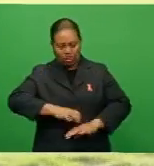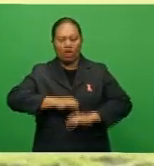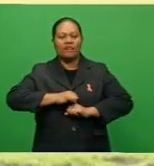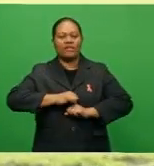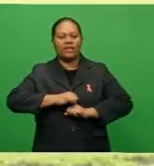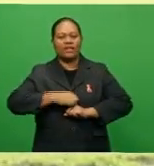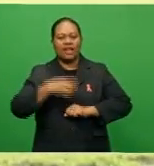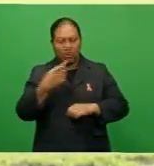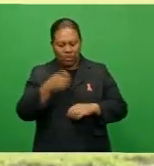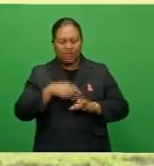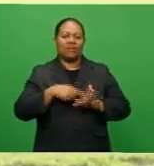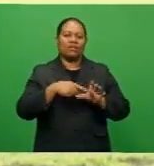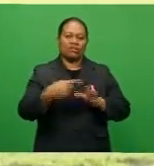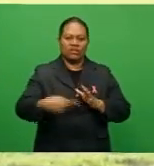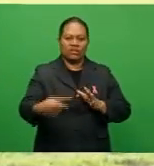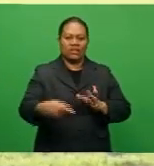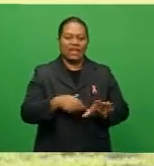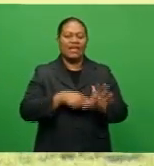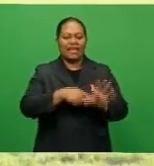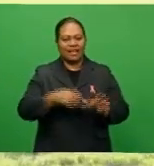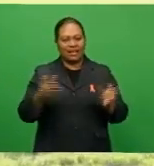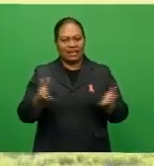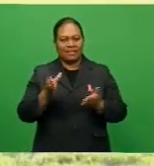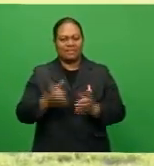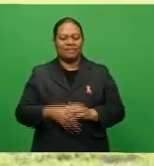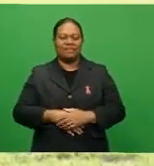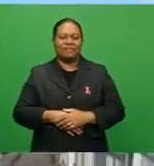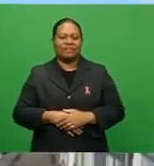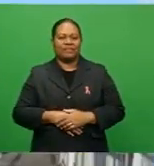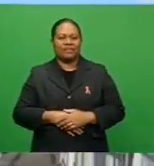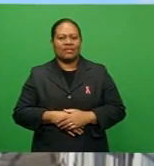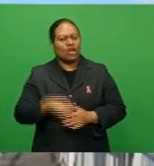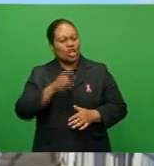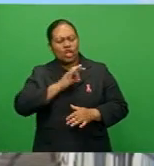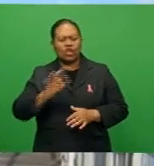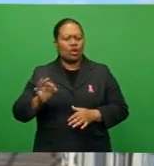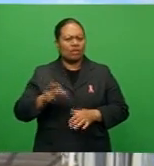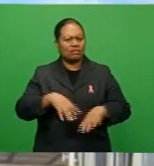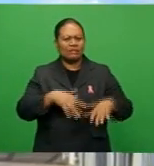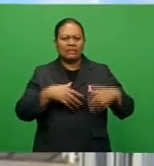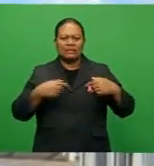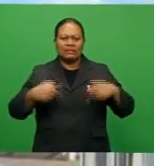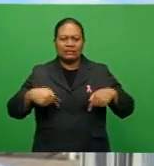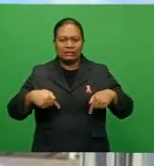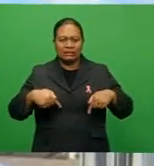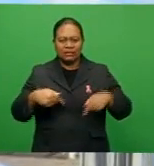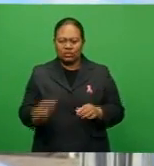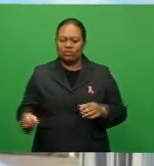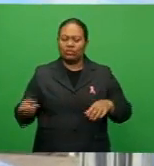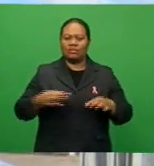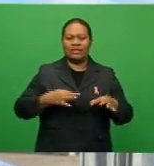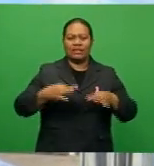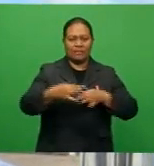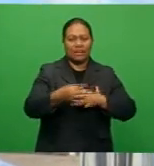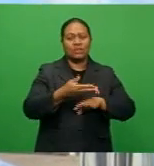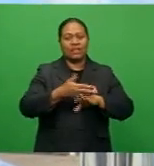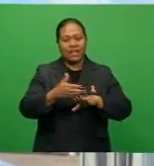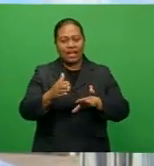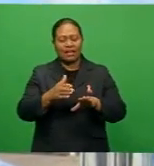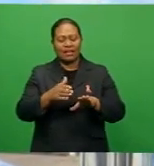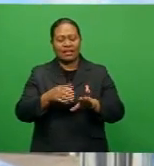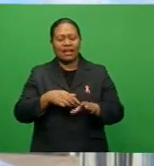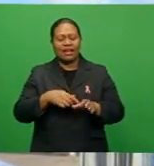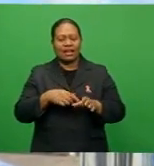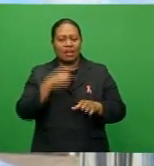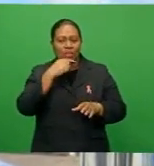goods for the capital side come game day. We are not afraid to field in new players that are coming in. We know the players that we train. We